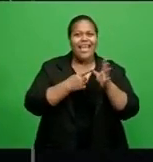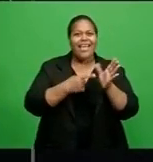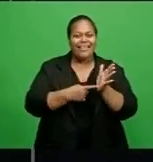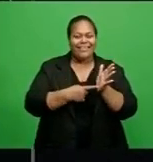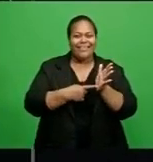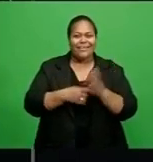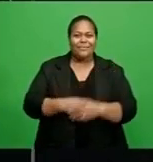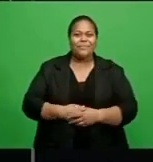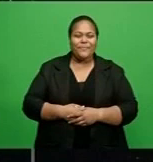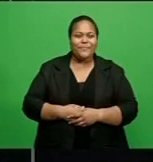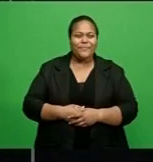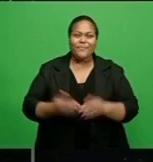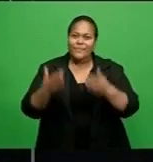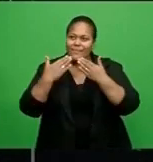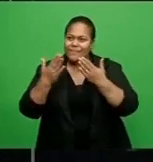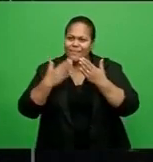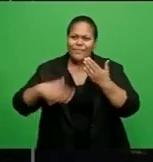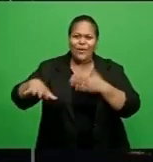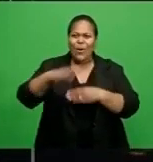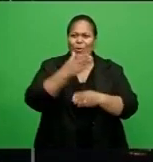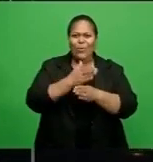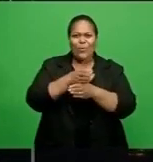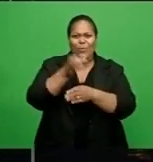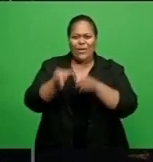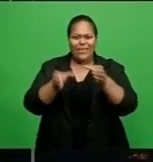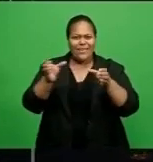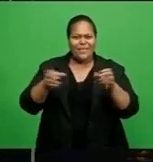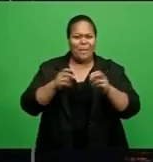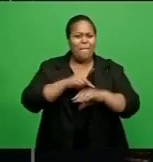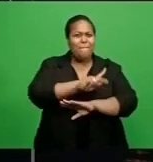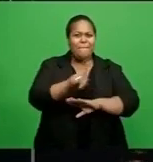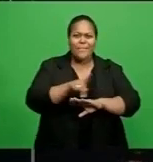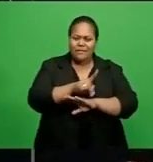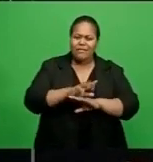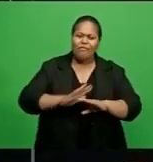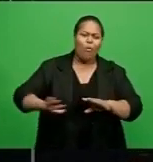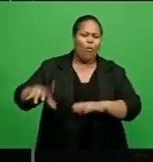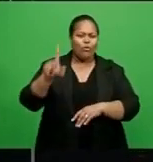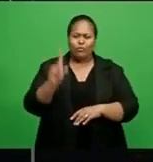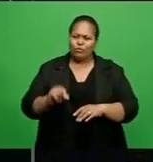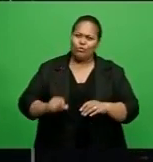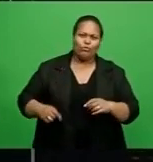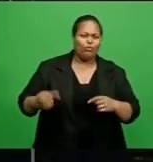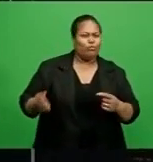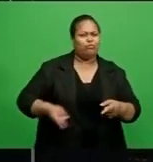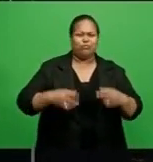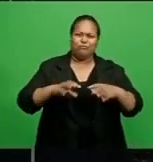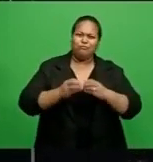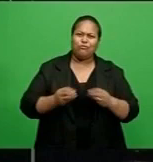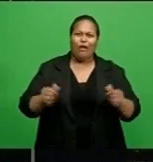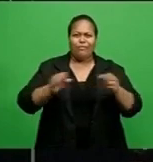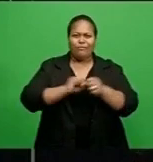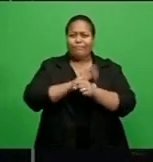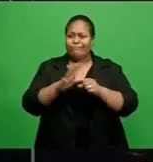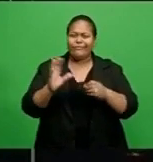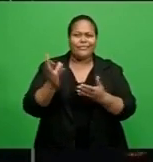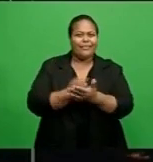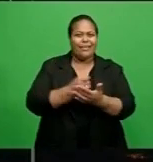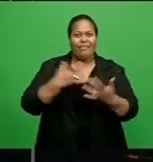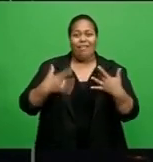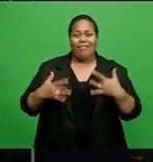to essential workers across the Pacific for what they've done so far to fight the pandemic and save lives. Lena Reese